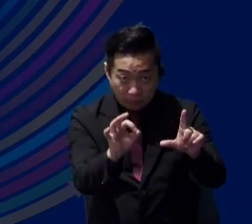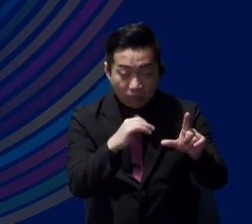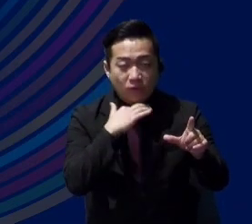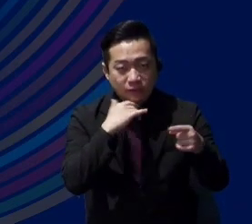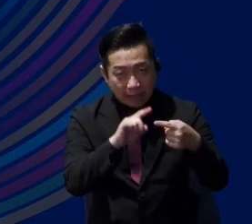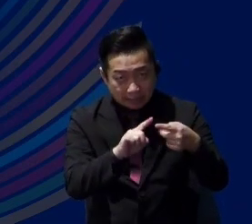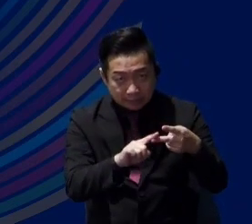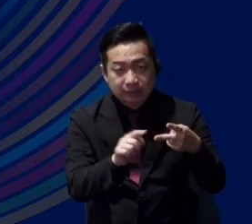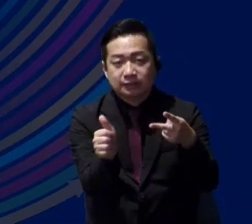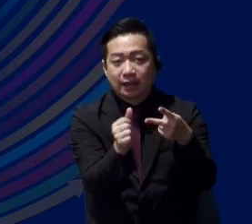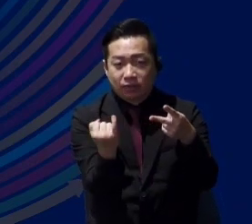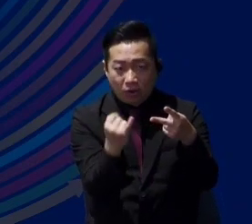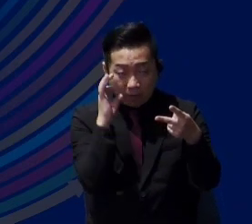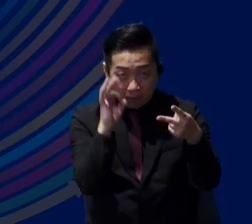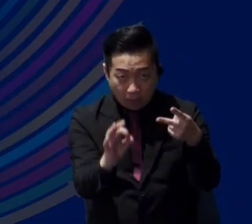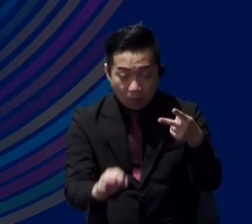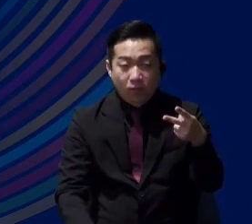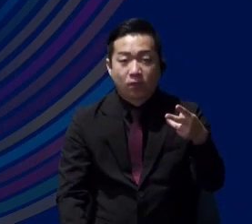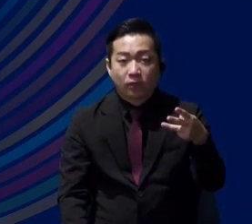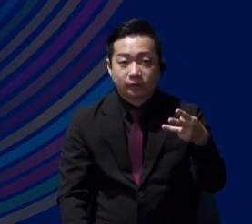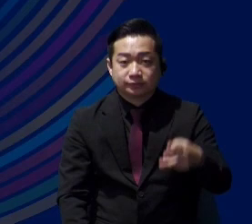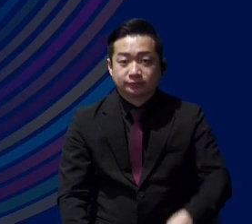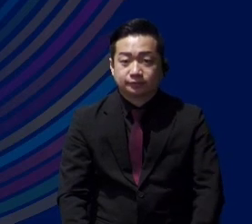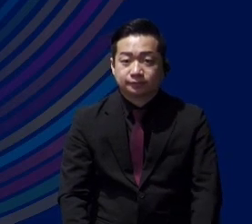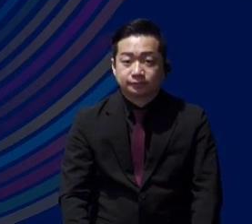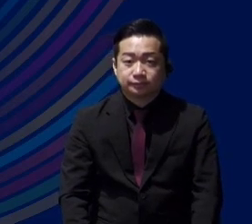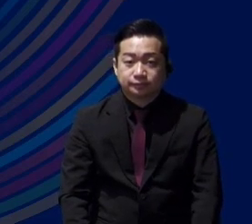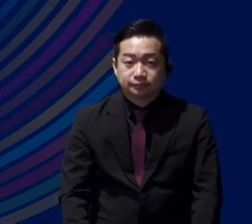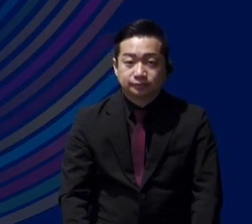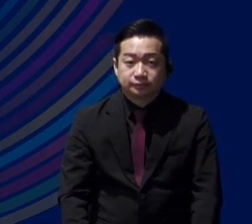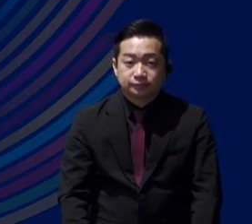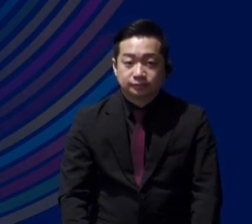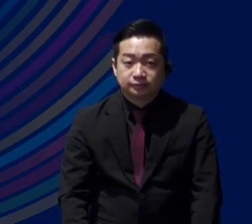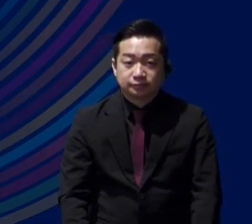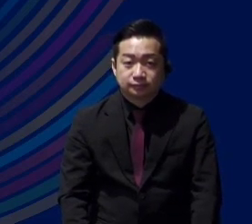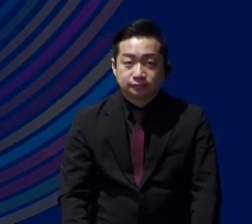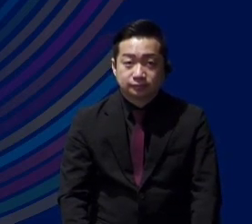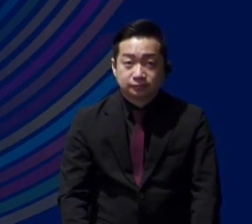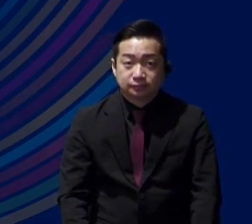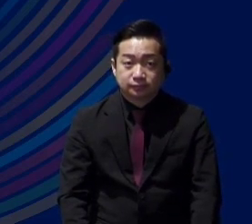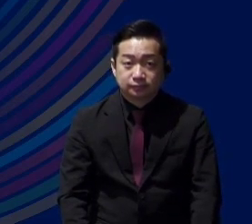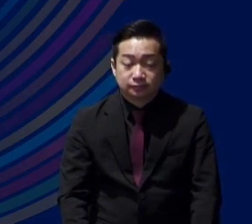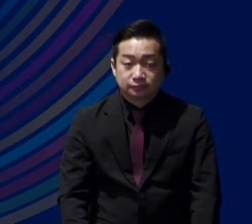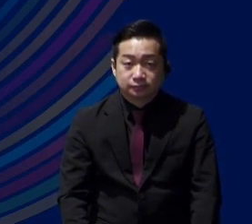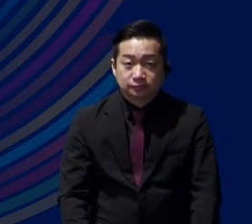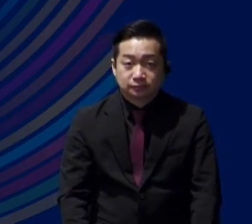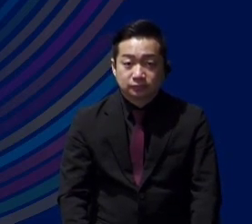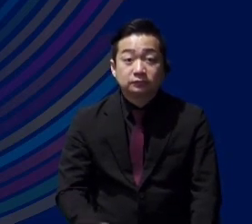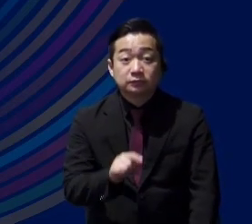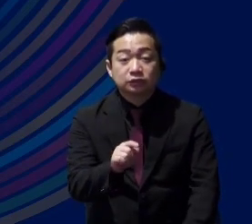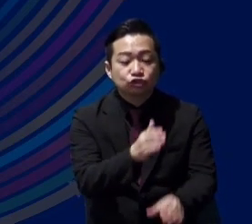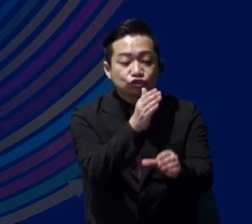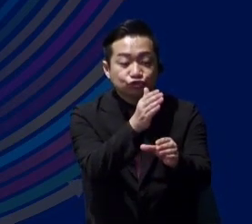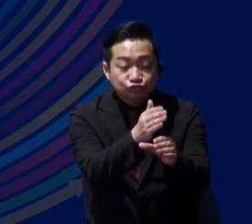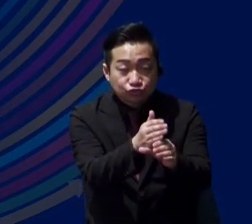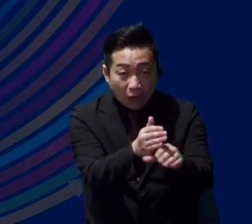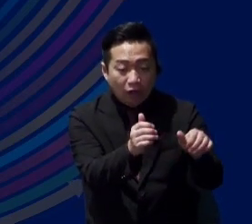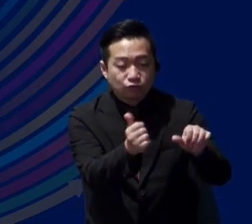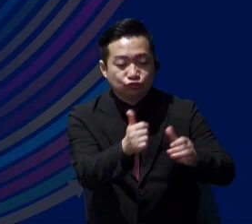What is the number of deaths in this population? All-cause mortality by age, by sex, by